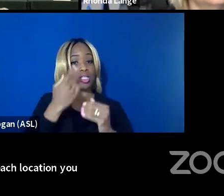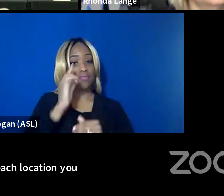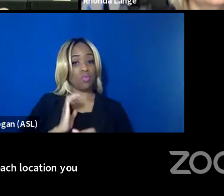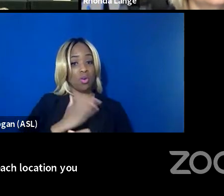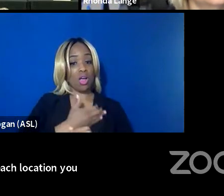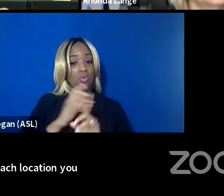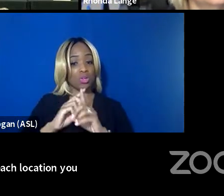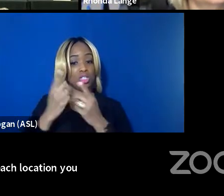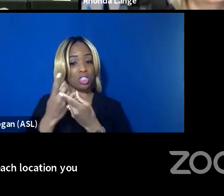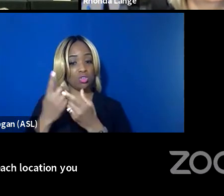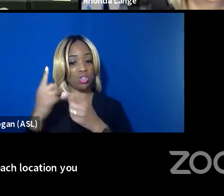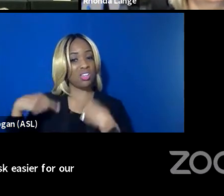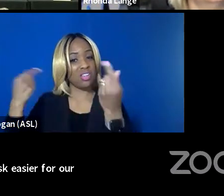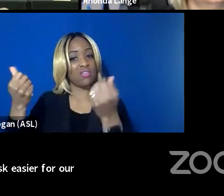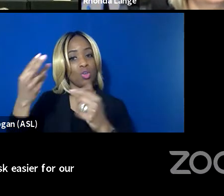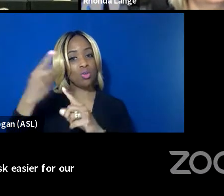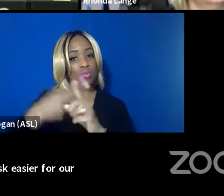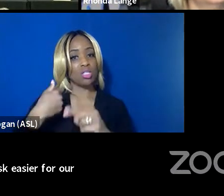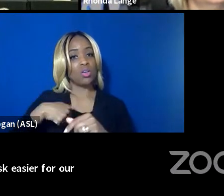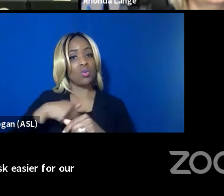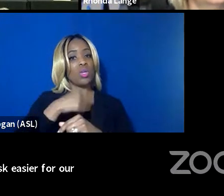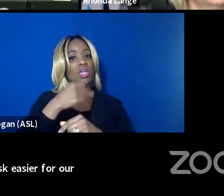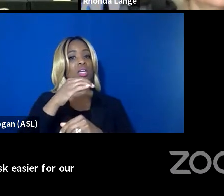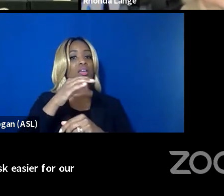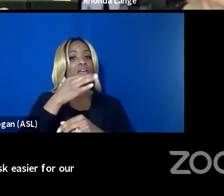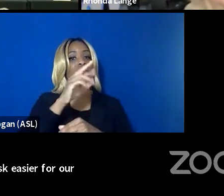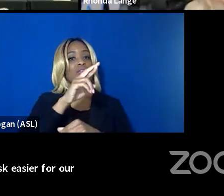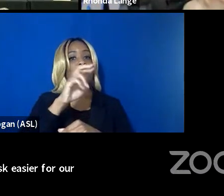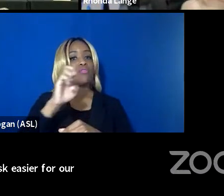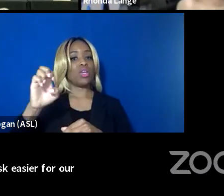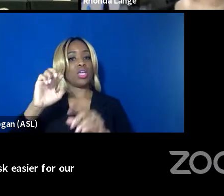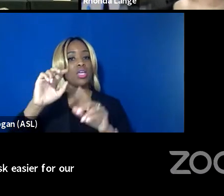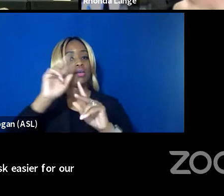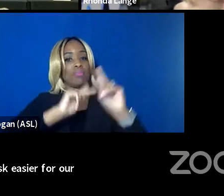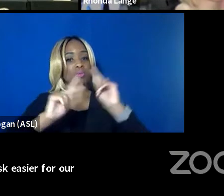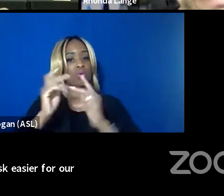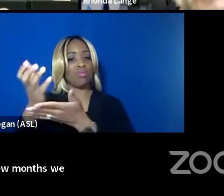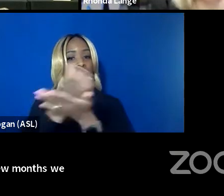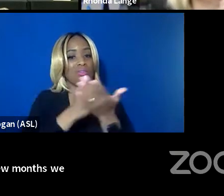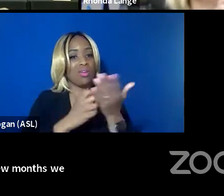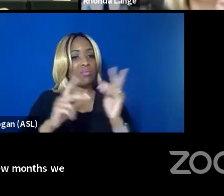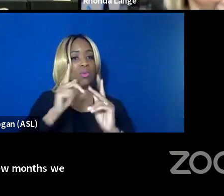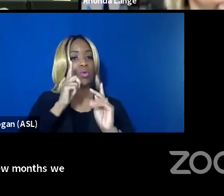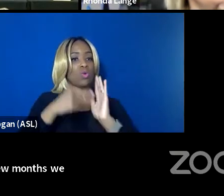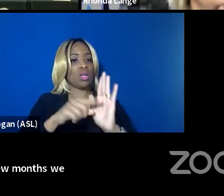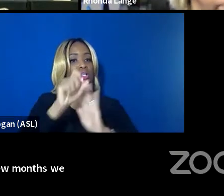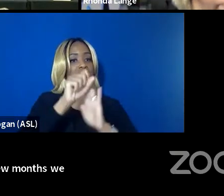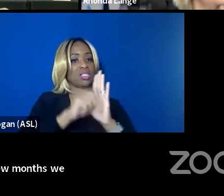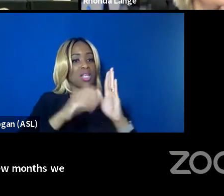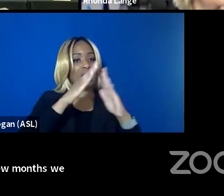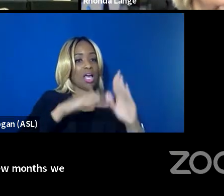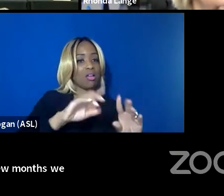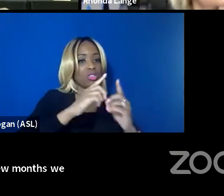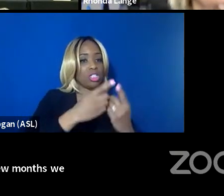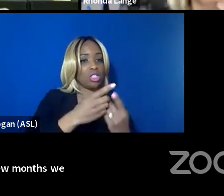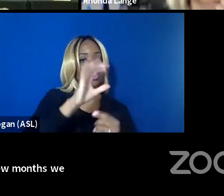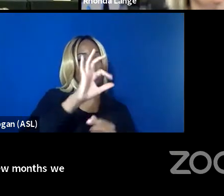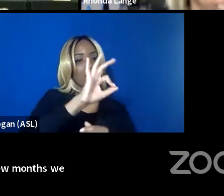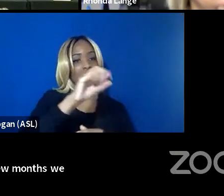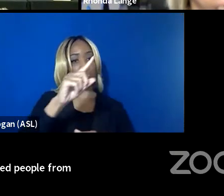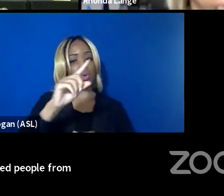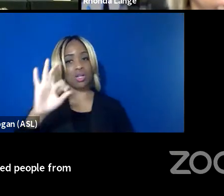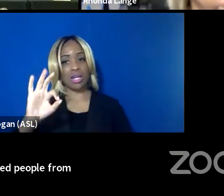over the past few months, we at the Freed Peoples have gathered input from people representing State House Districts 91 and 92,